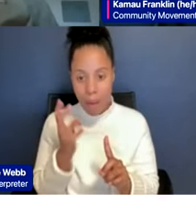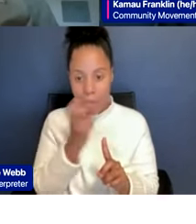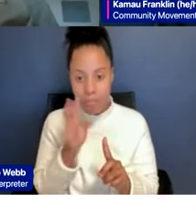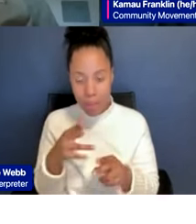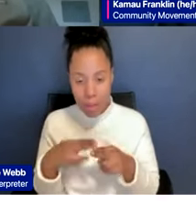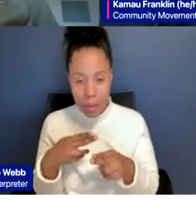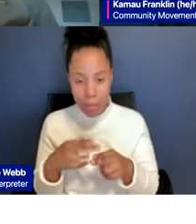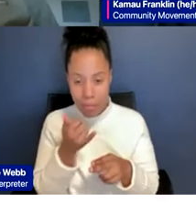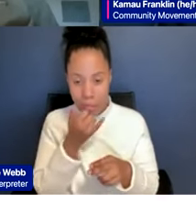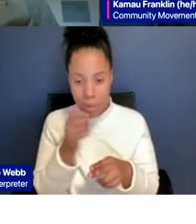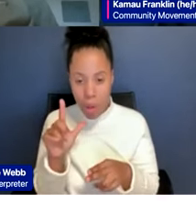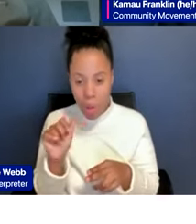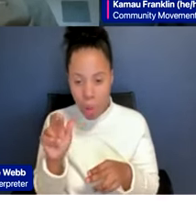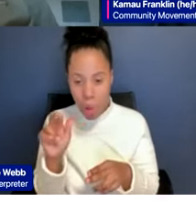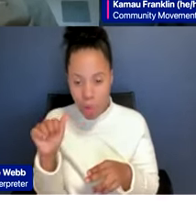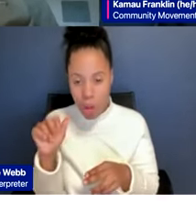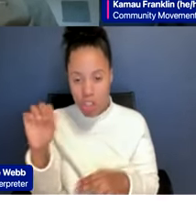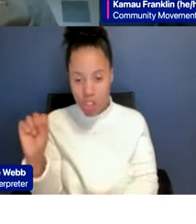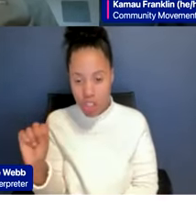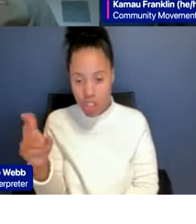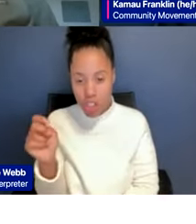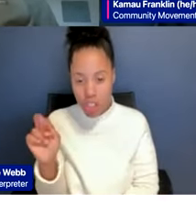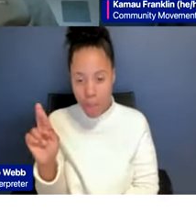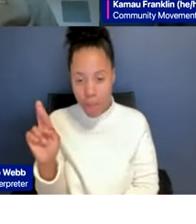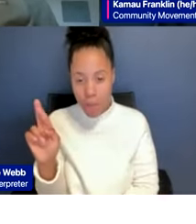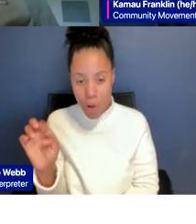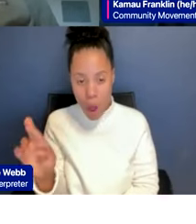My apologies, Laura Schleffler. And it says,